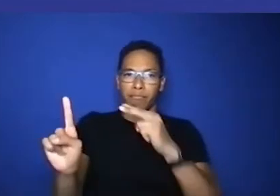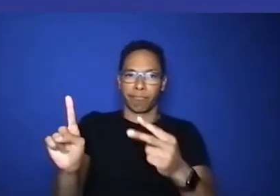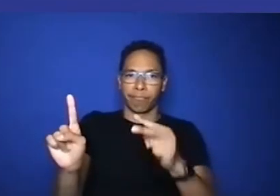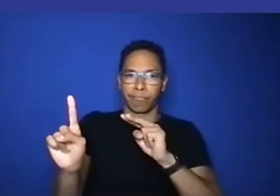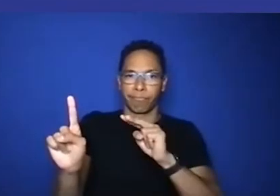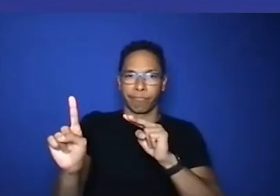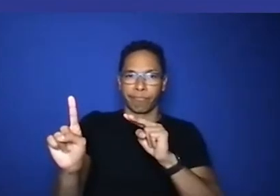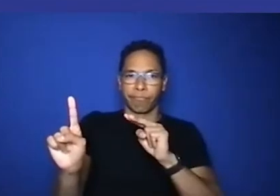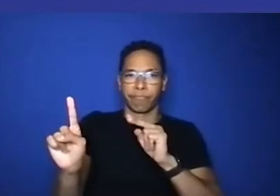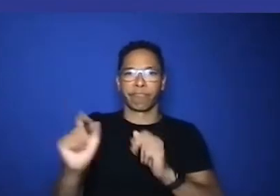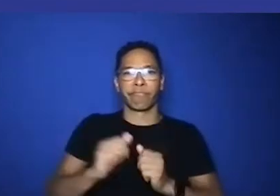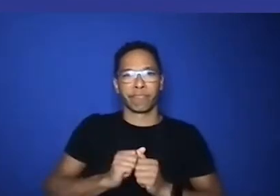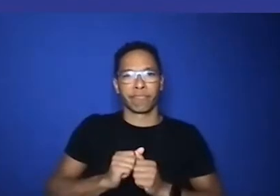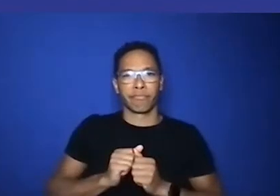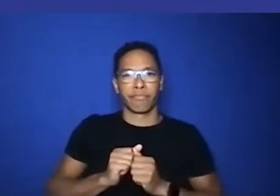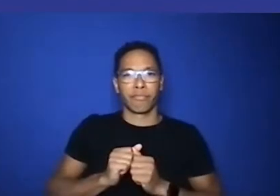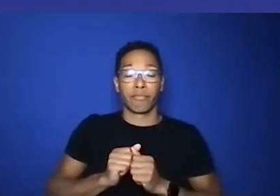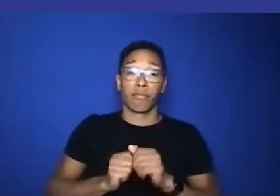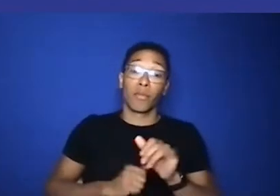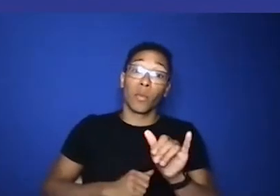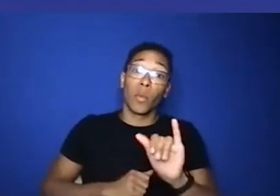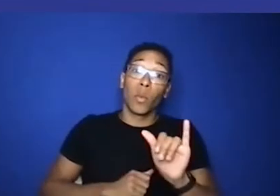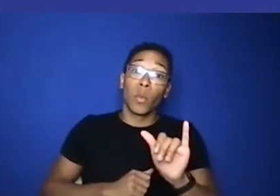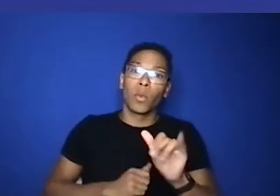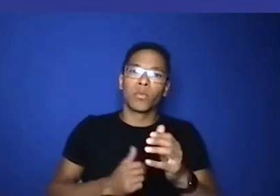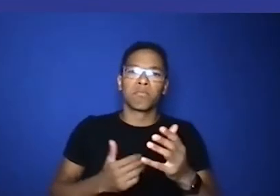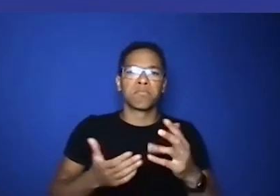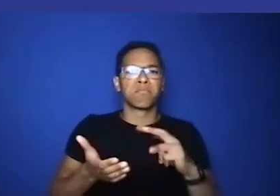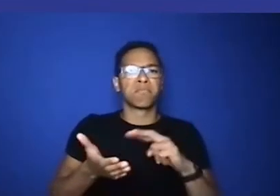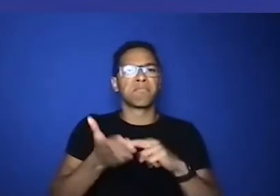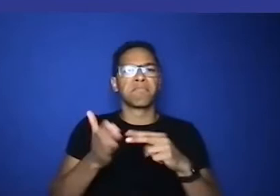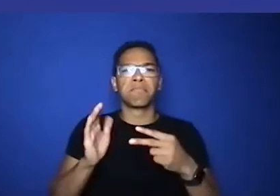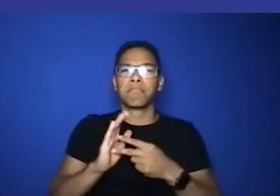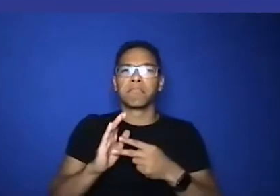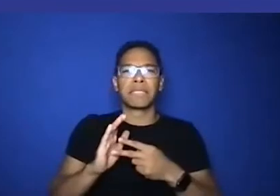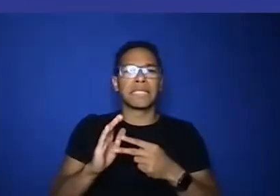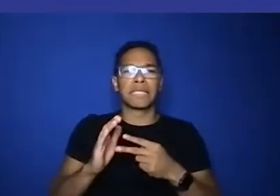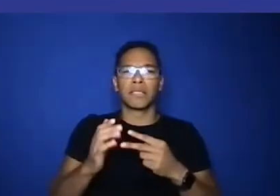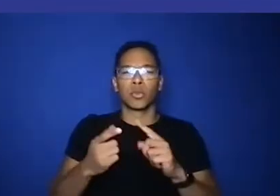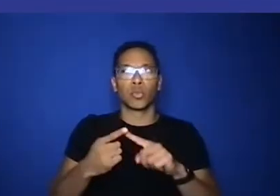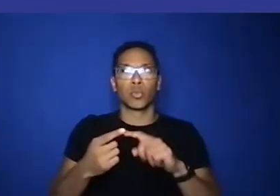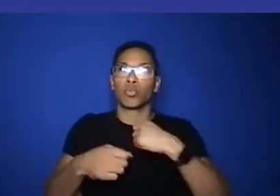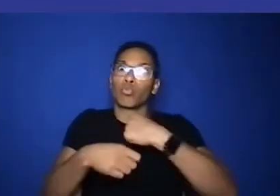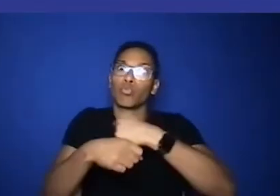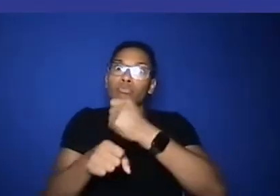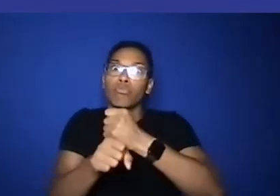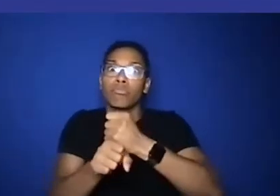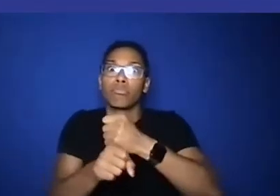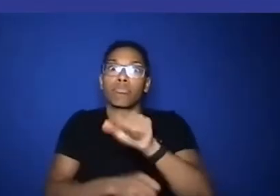And what does it mean to create alternative